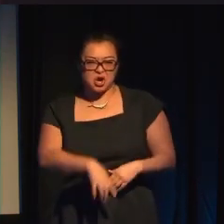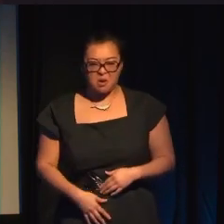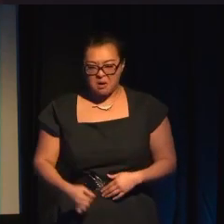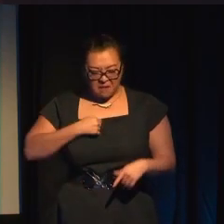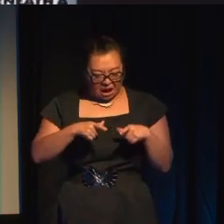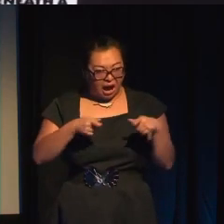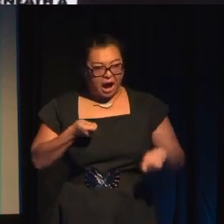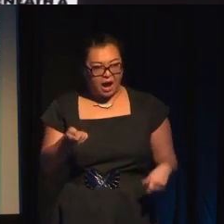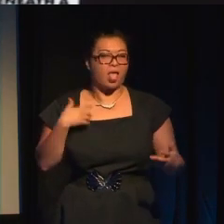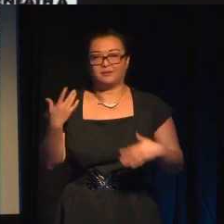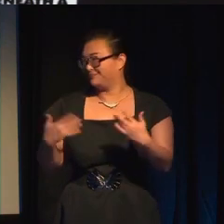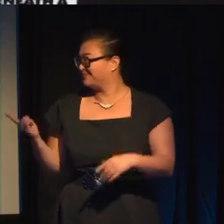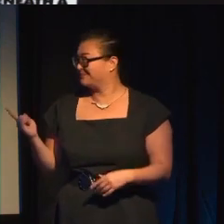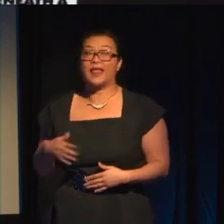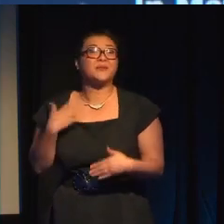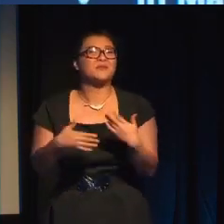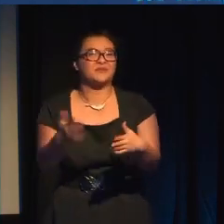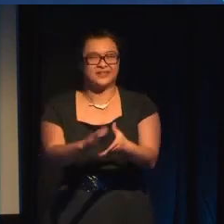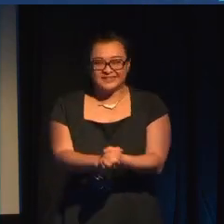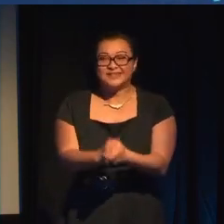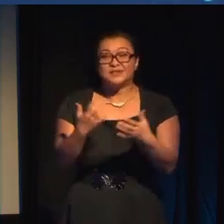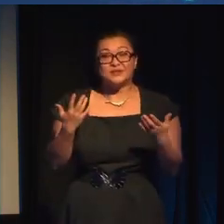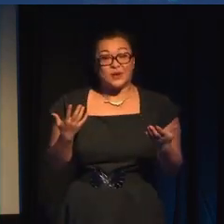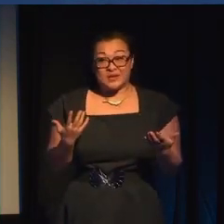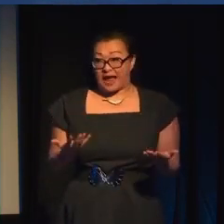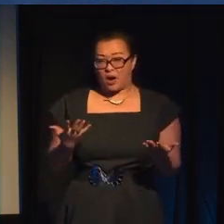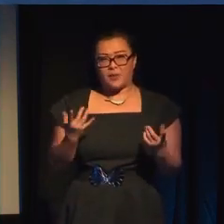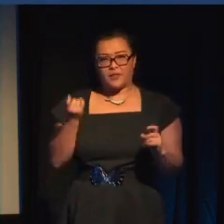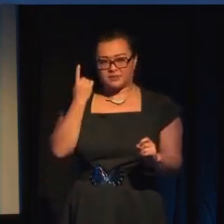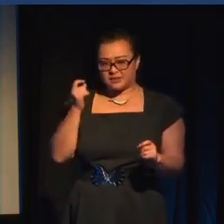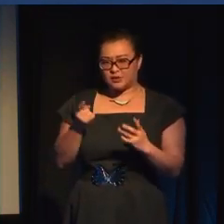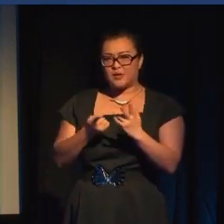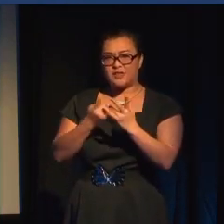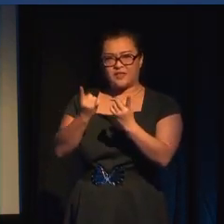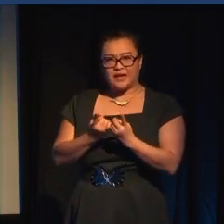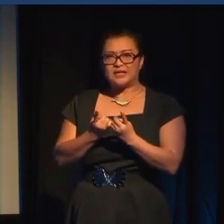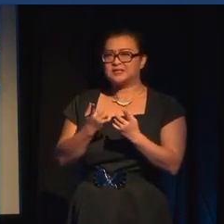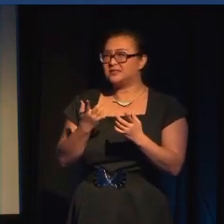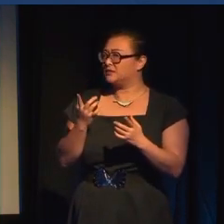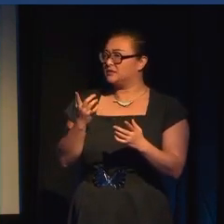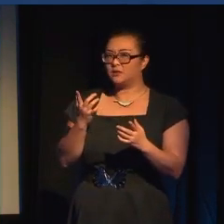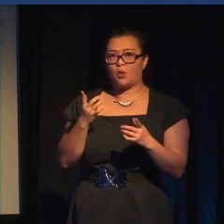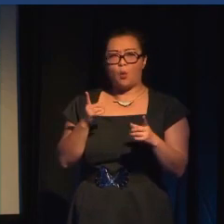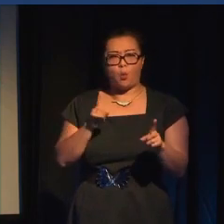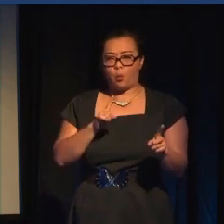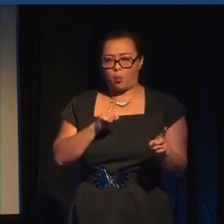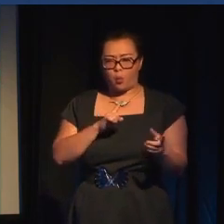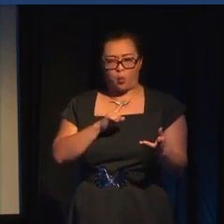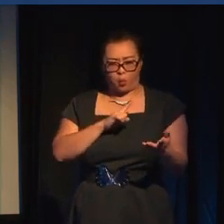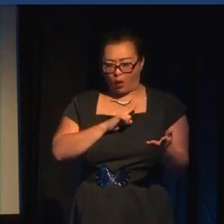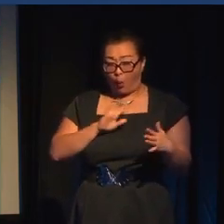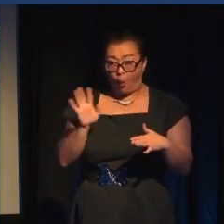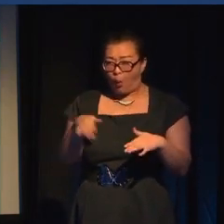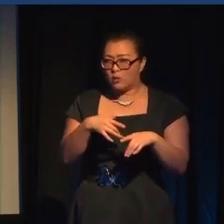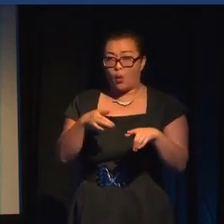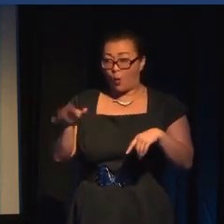And then we'll move on. So basically, but the idea, and the other thing I'd like to say is, why do all of these ludicrous